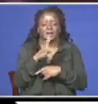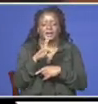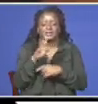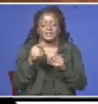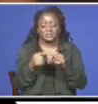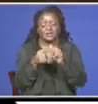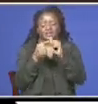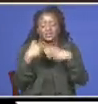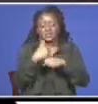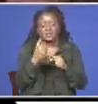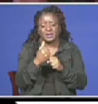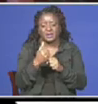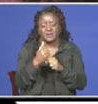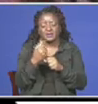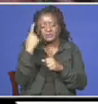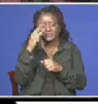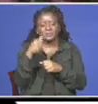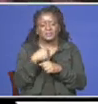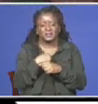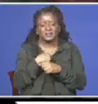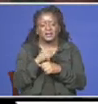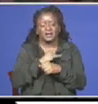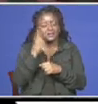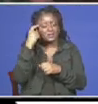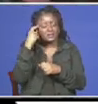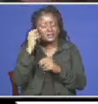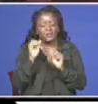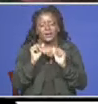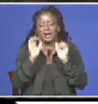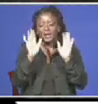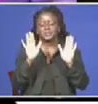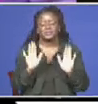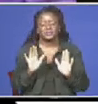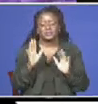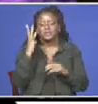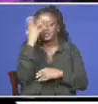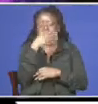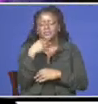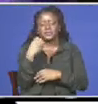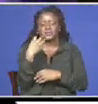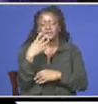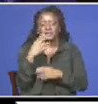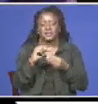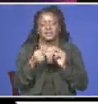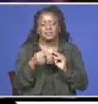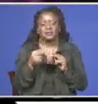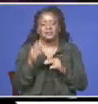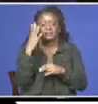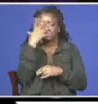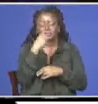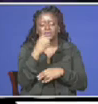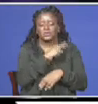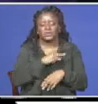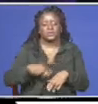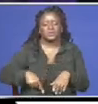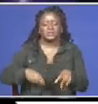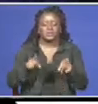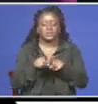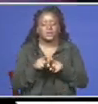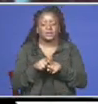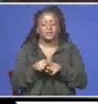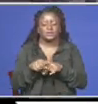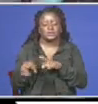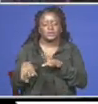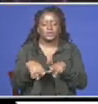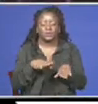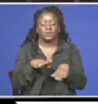with linings and all that, but I thought they were absolutely beautiful. A number of beauty queens also strutted their stuff on the runway.